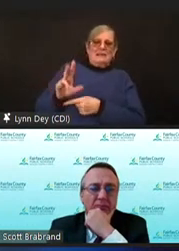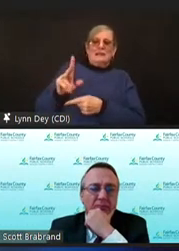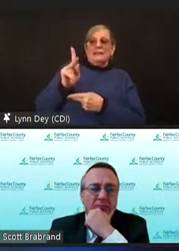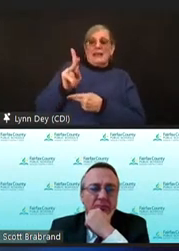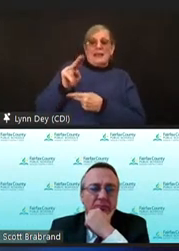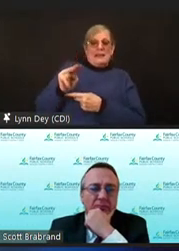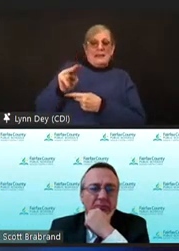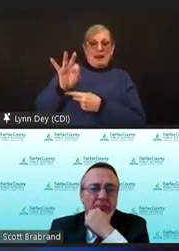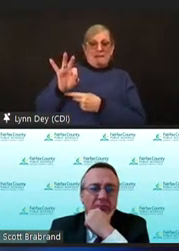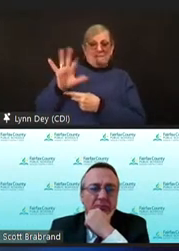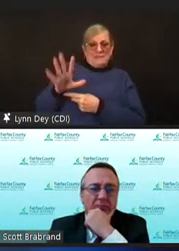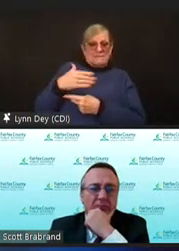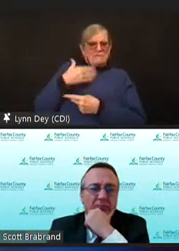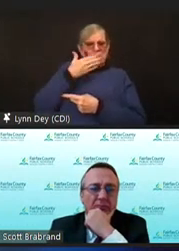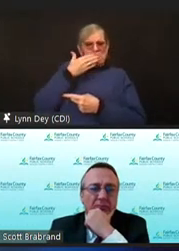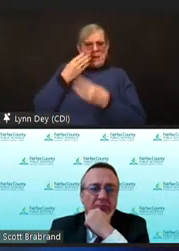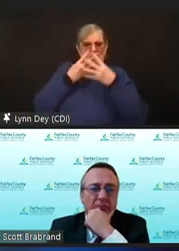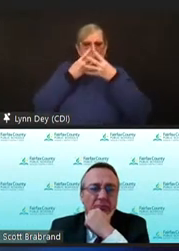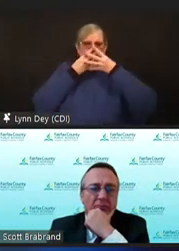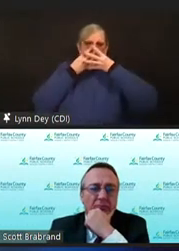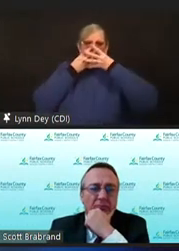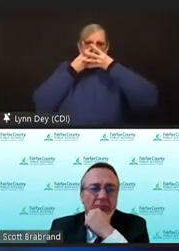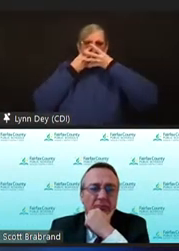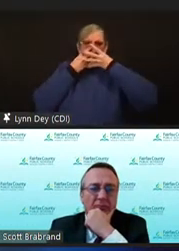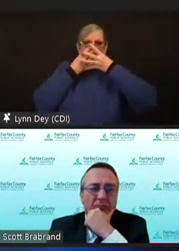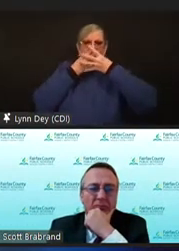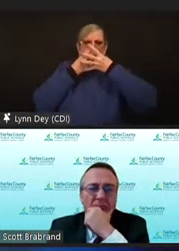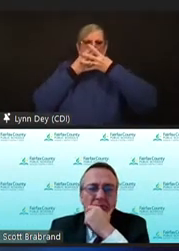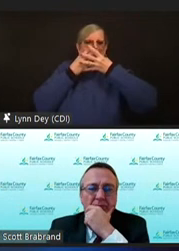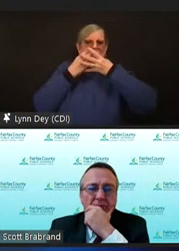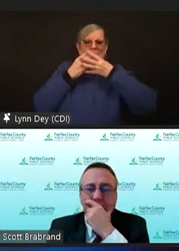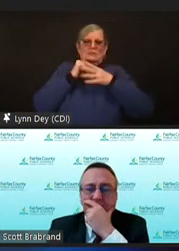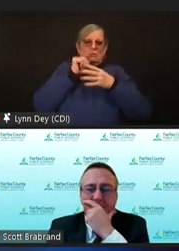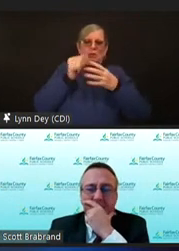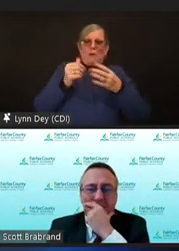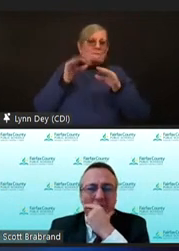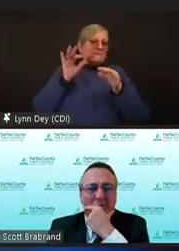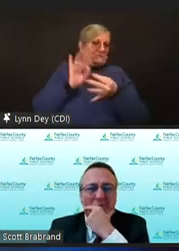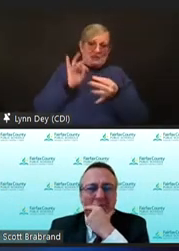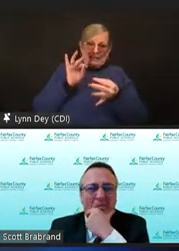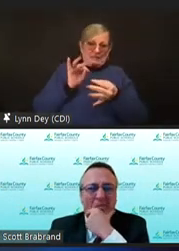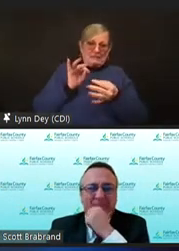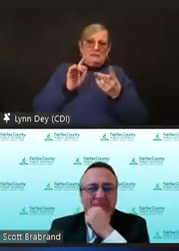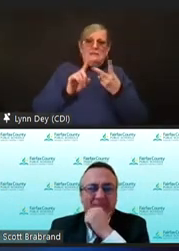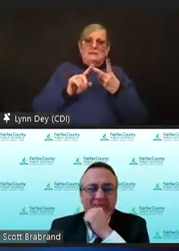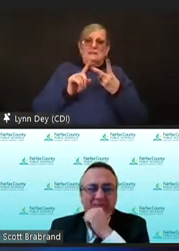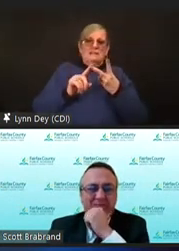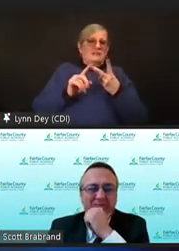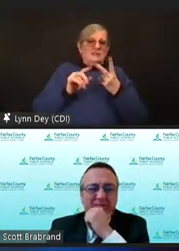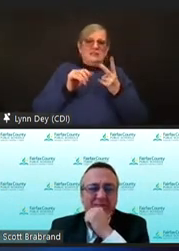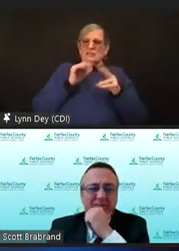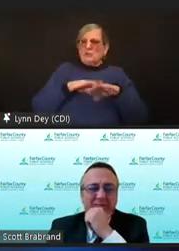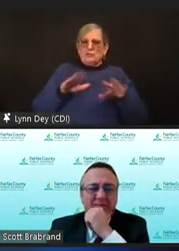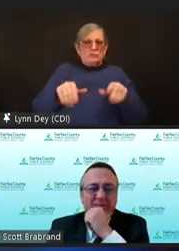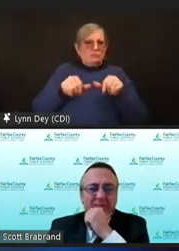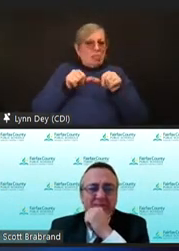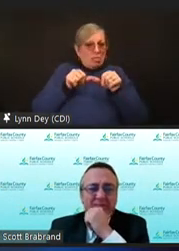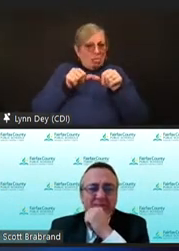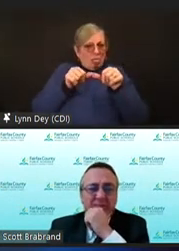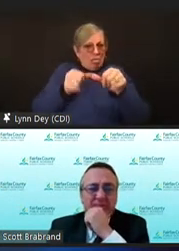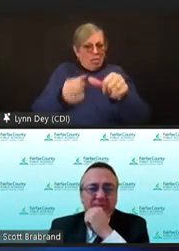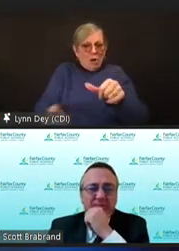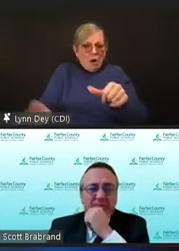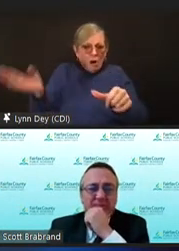ability, if they don't fit or if children don't wear them consistently, they would not be effective. And